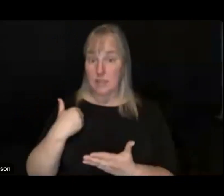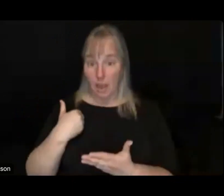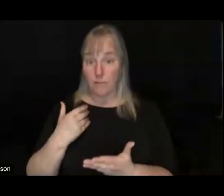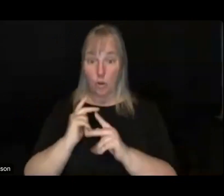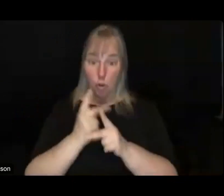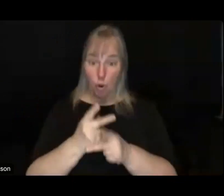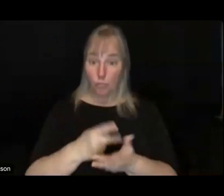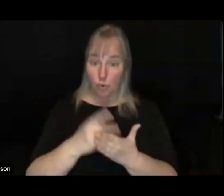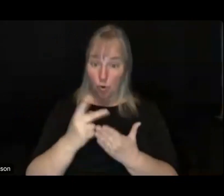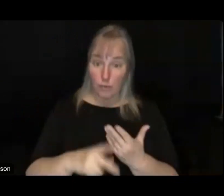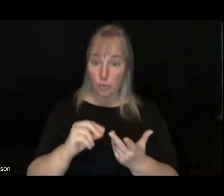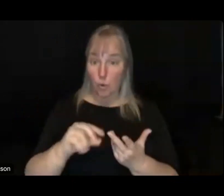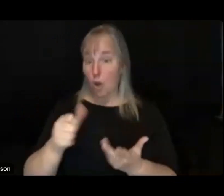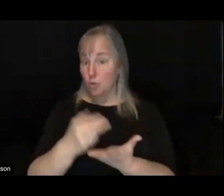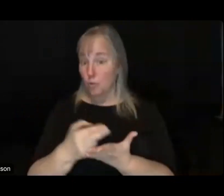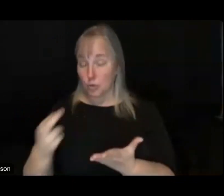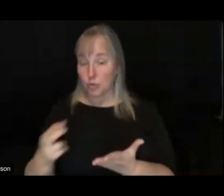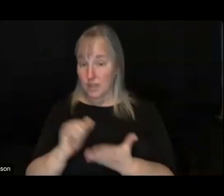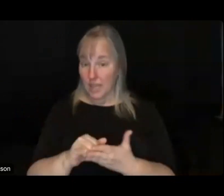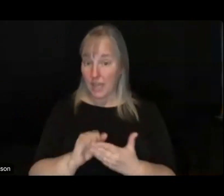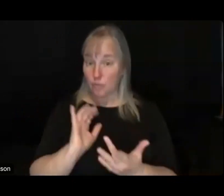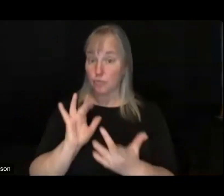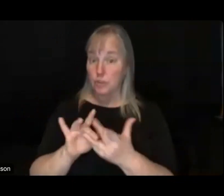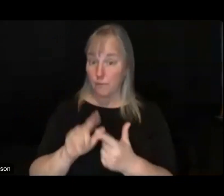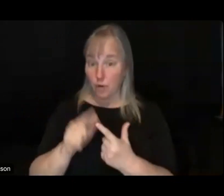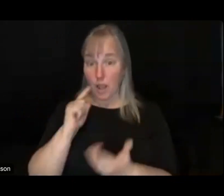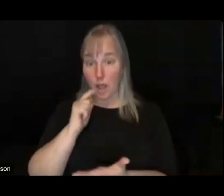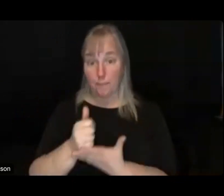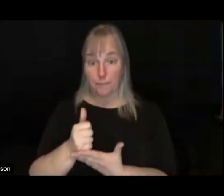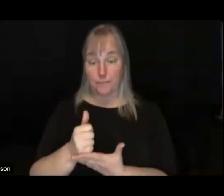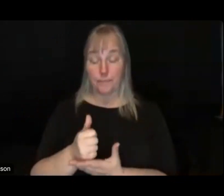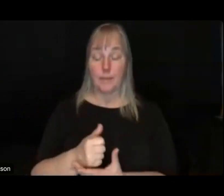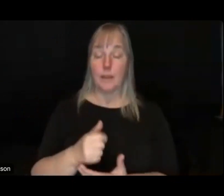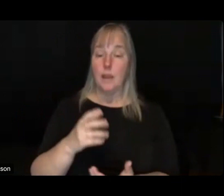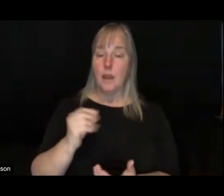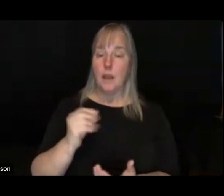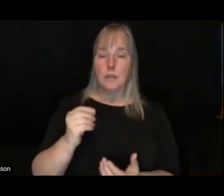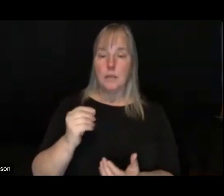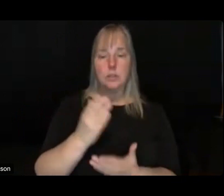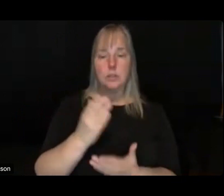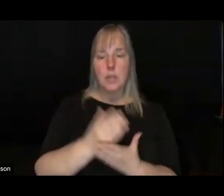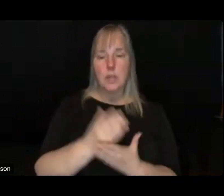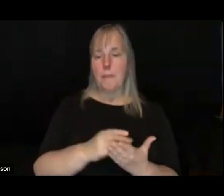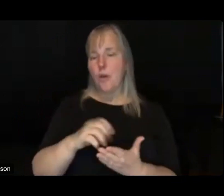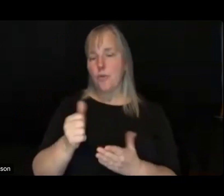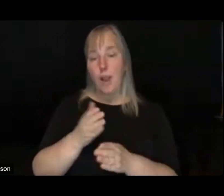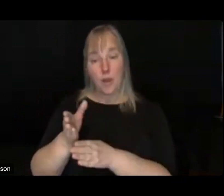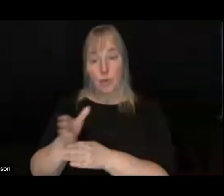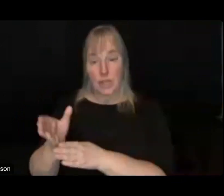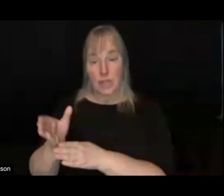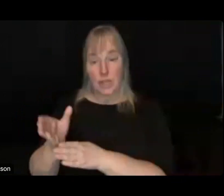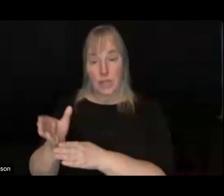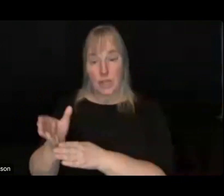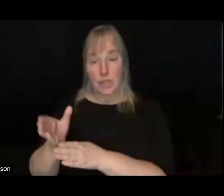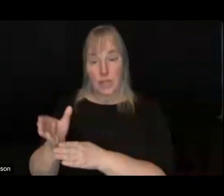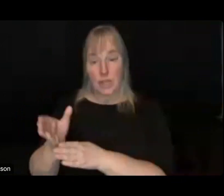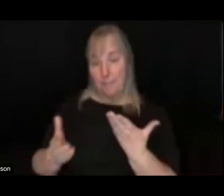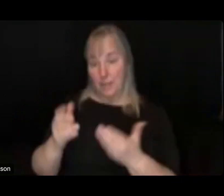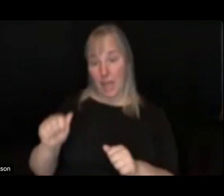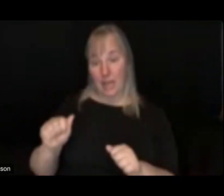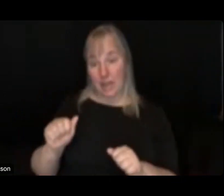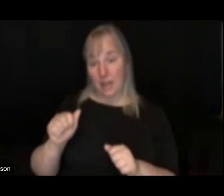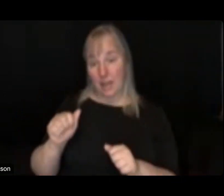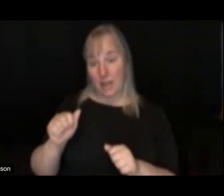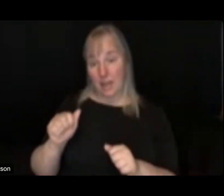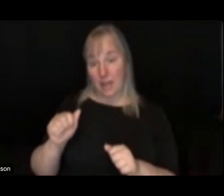can reach out for help. So some other areas I think EDA could possibly help, and I know that the state